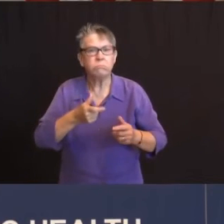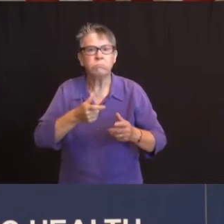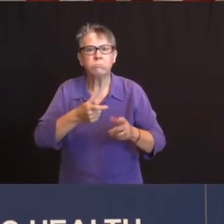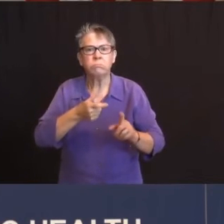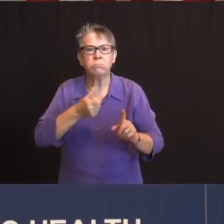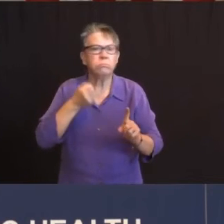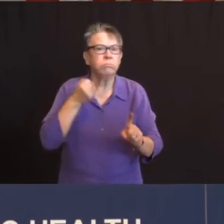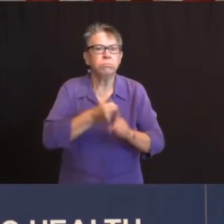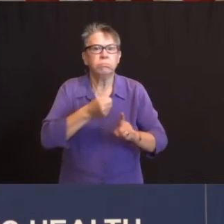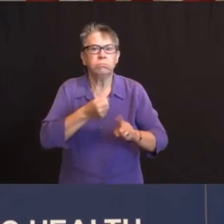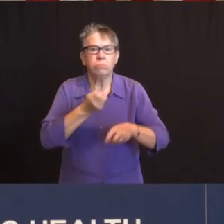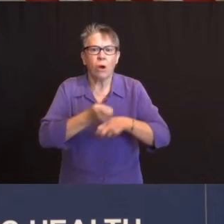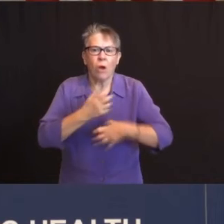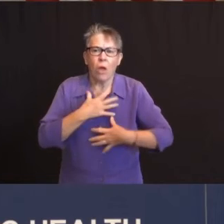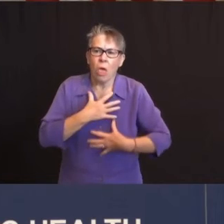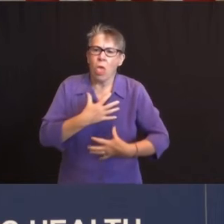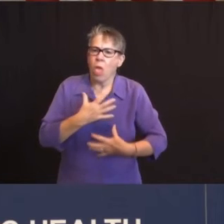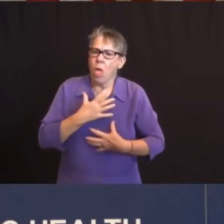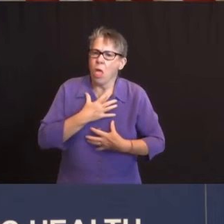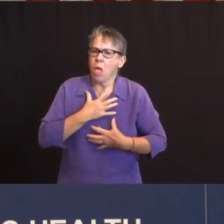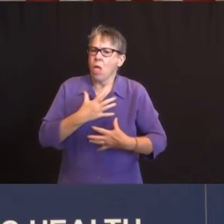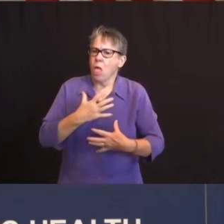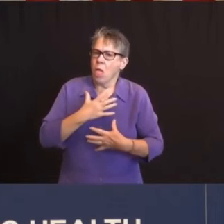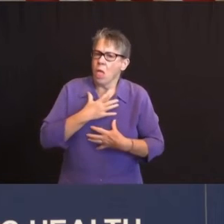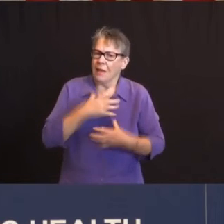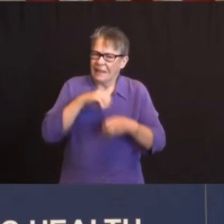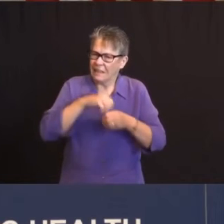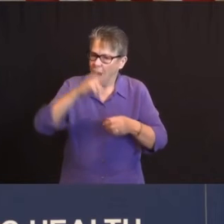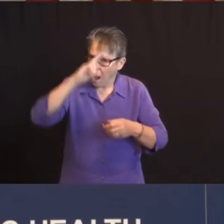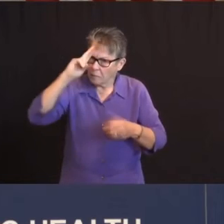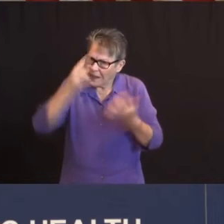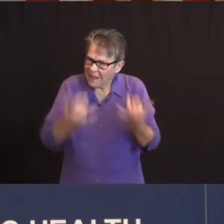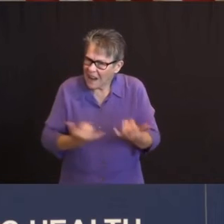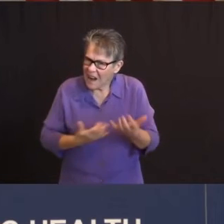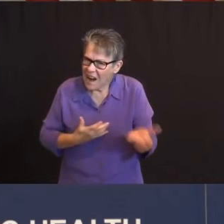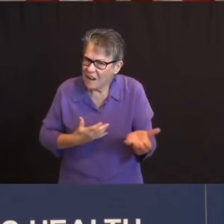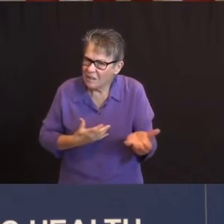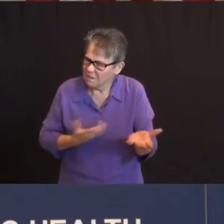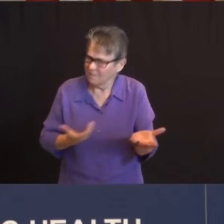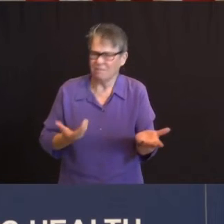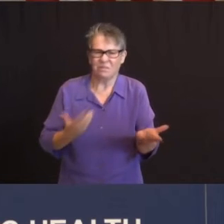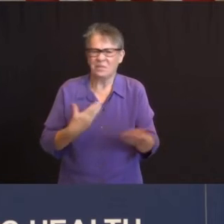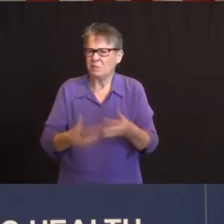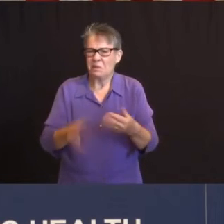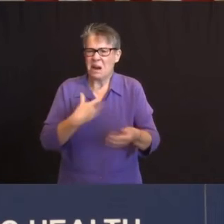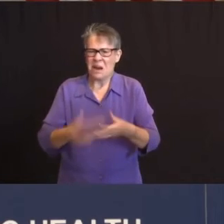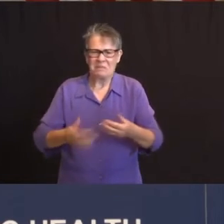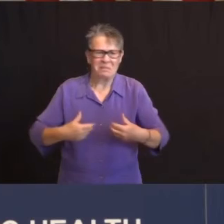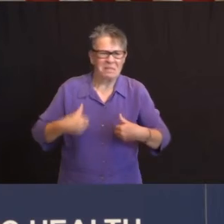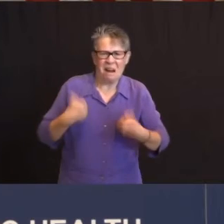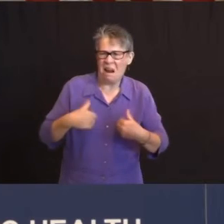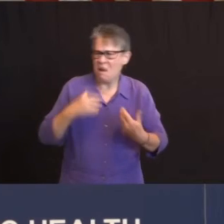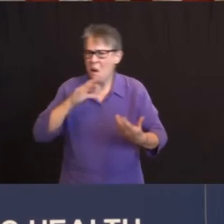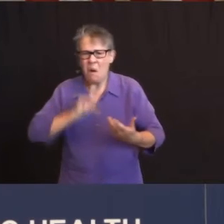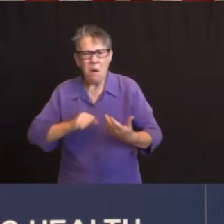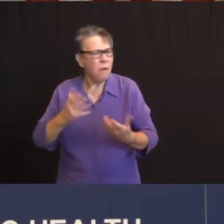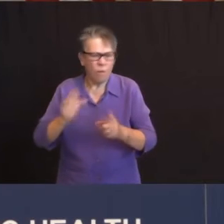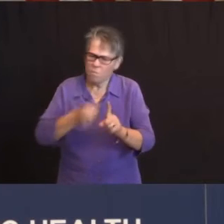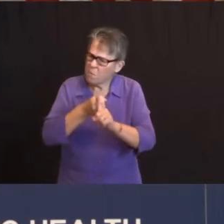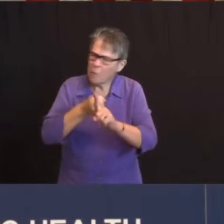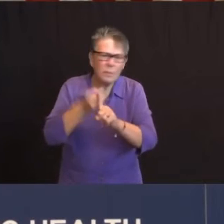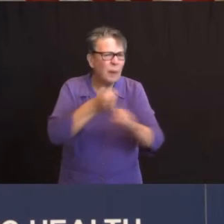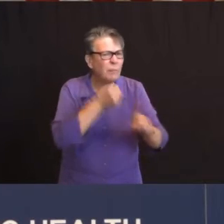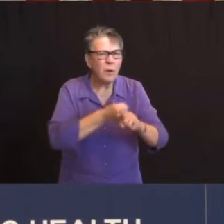how serious this is. And that was made certainly clear to me once again by talking to those two troopers this week, Governor. And thank